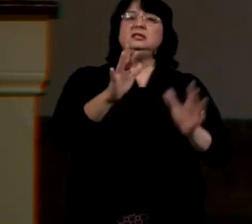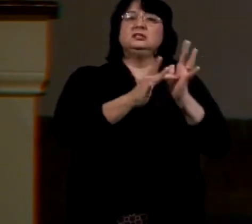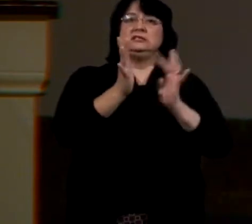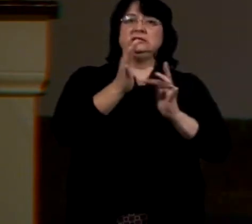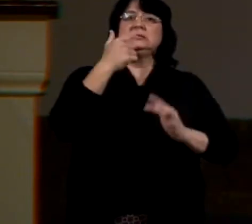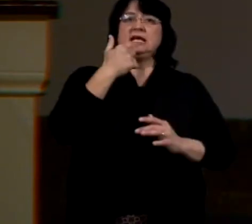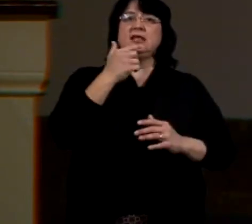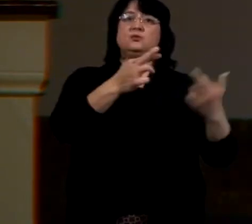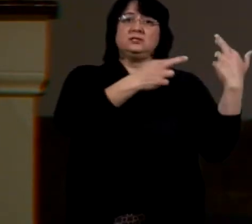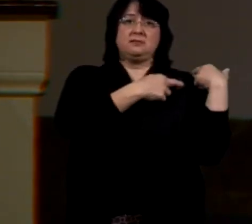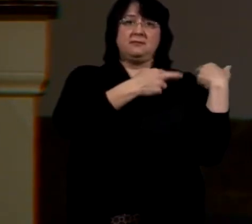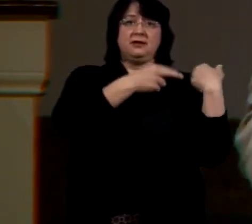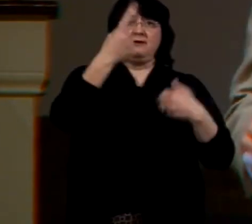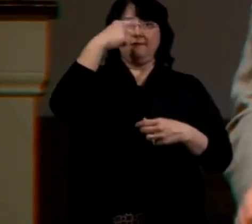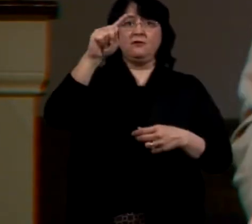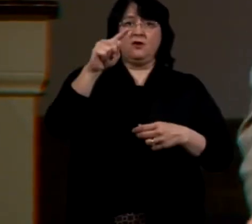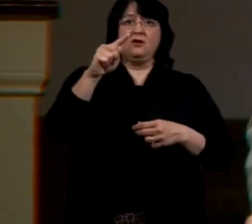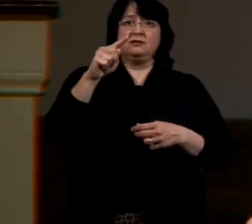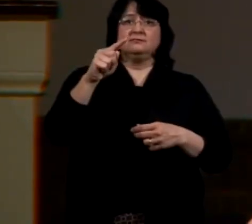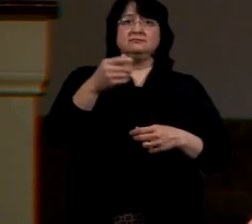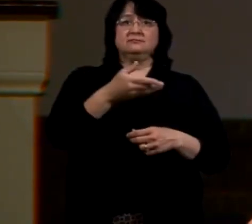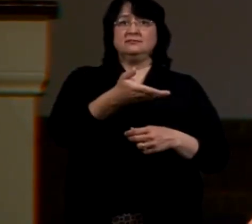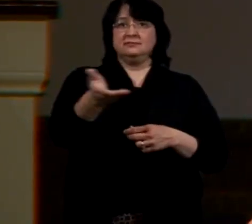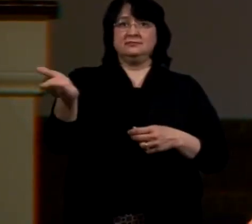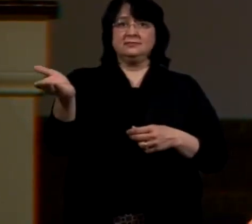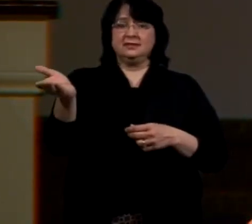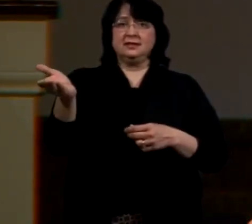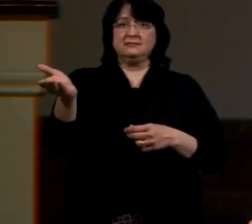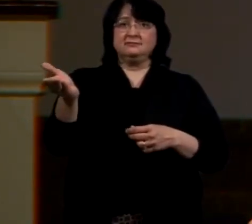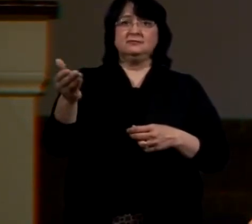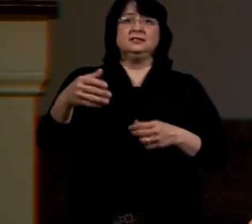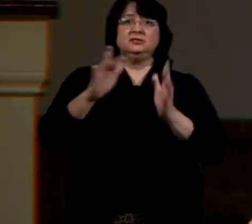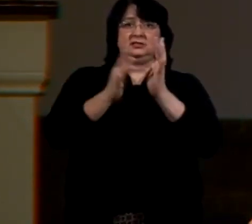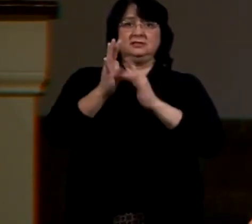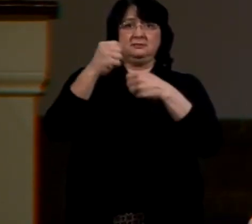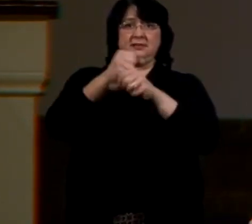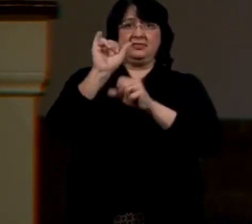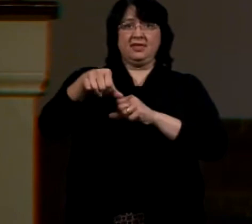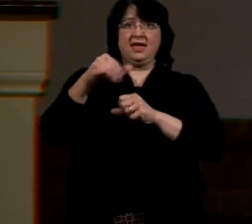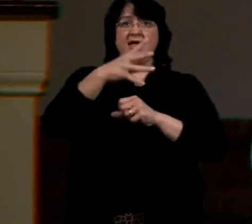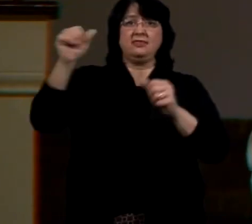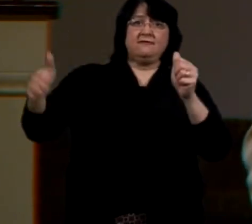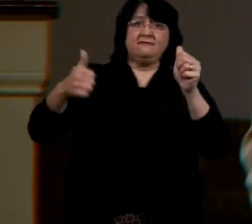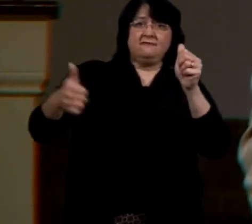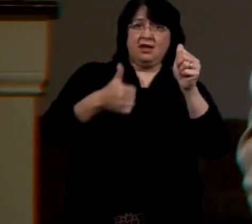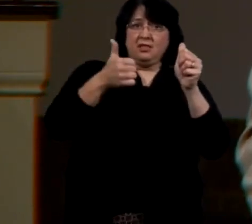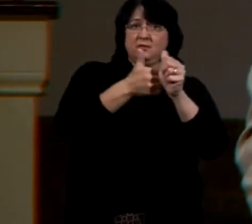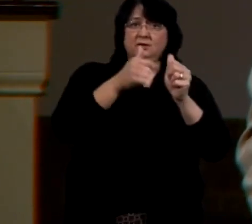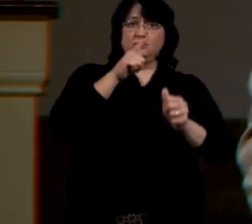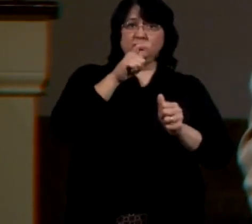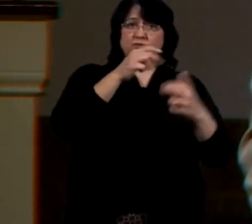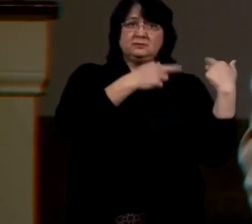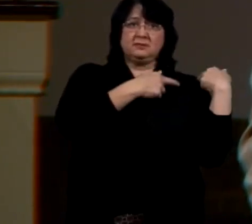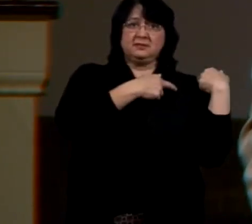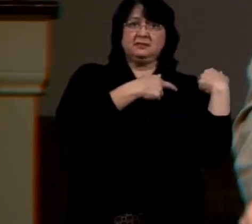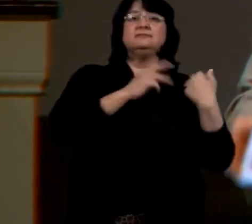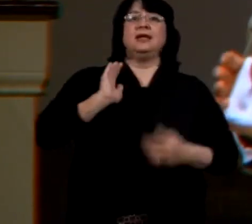the responsibility for the making was his, and the responsibility for the following is ours.